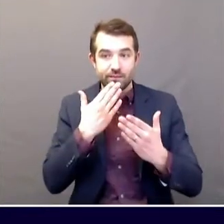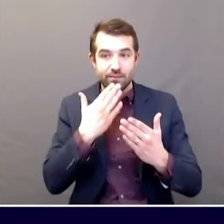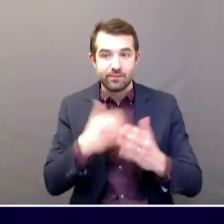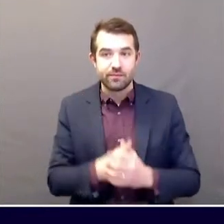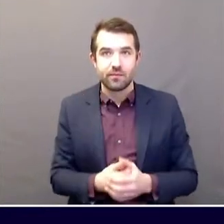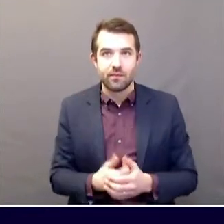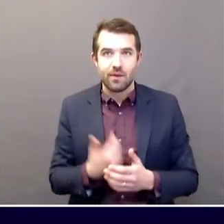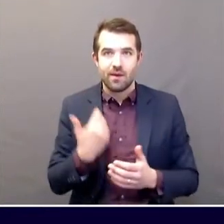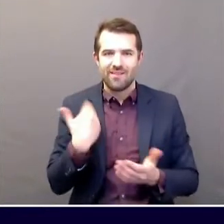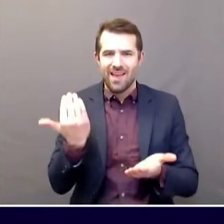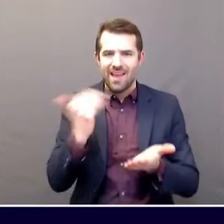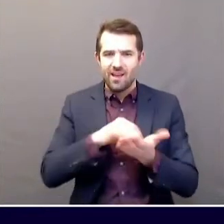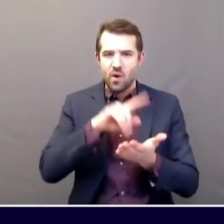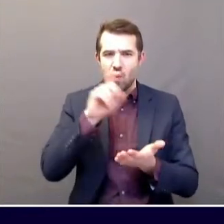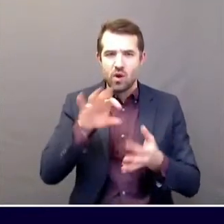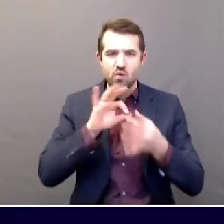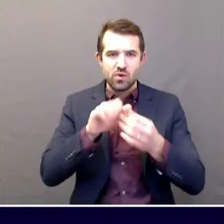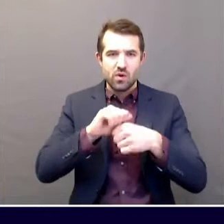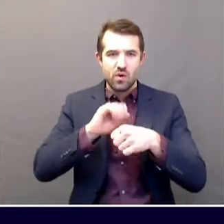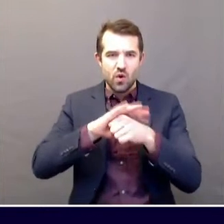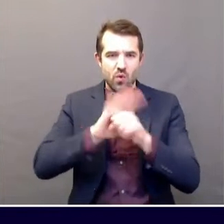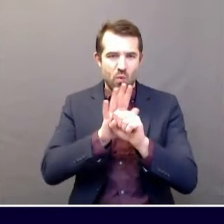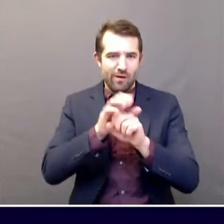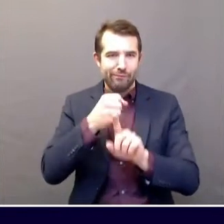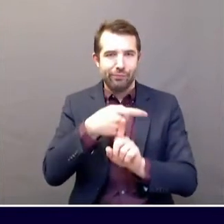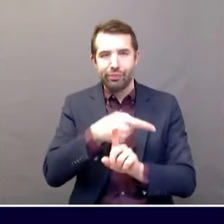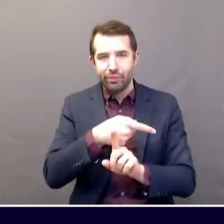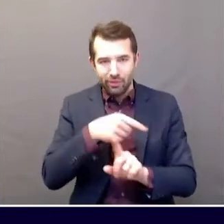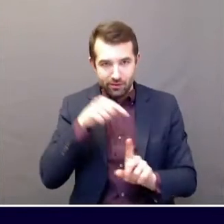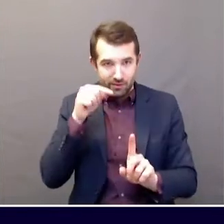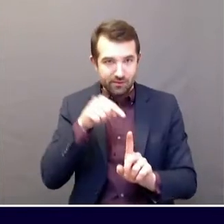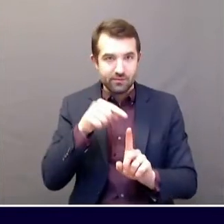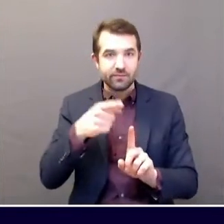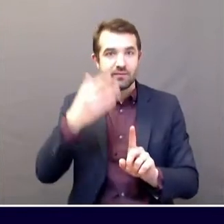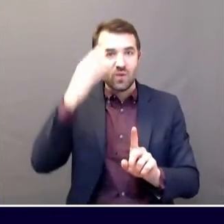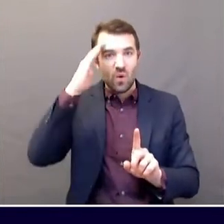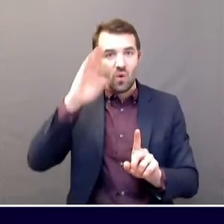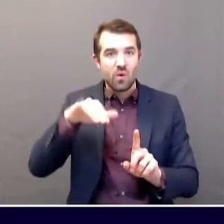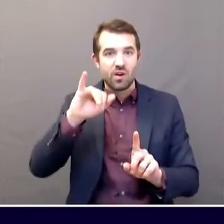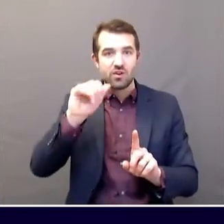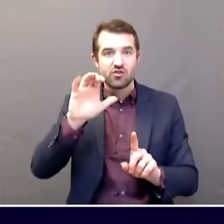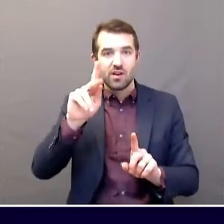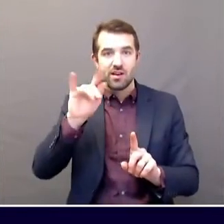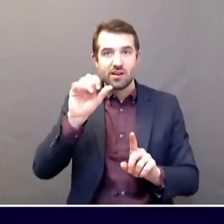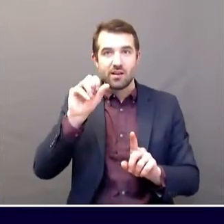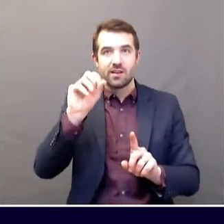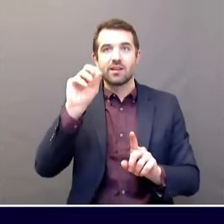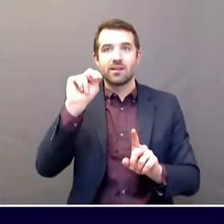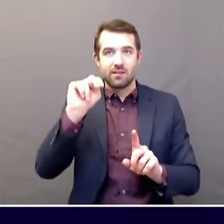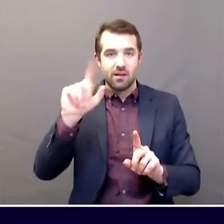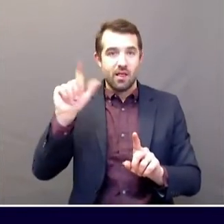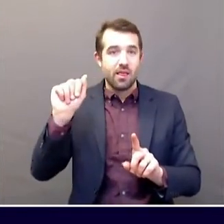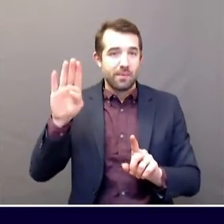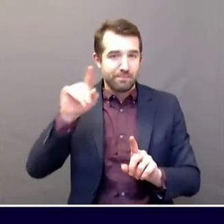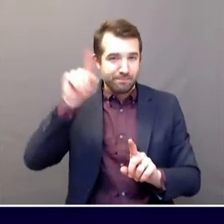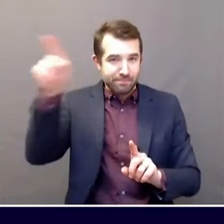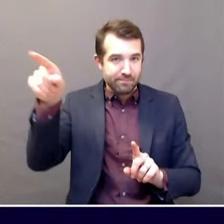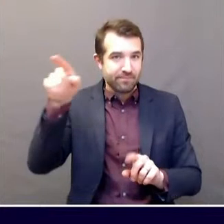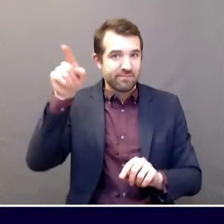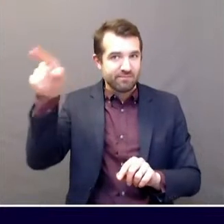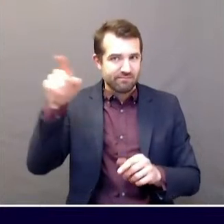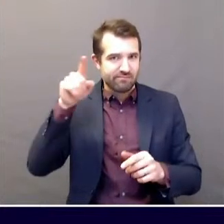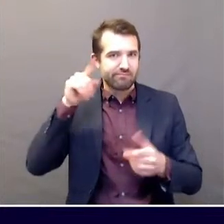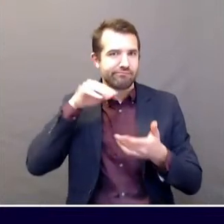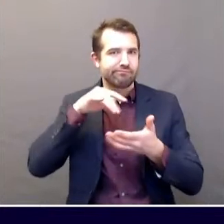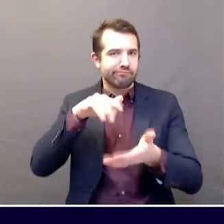COVID variants. And I know that Jackson Lab is doing sequencing to find them. Are there any other labs that are doing sequencing? And how